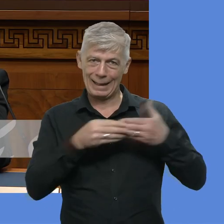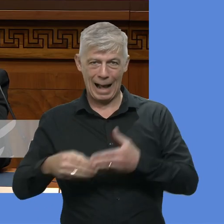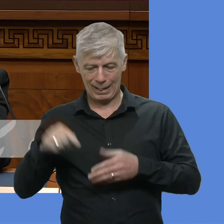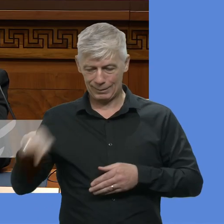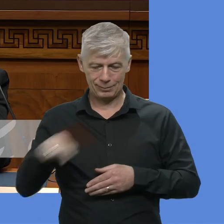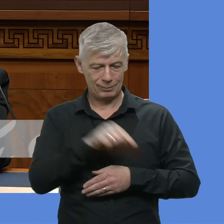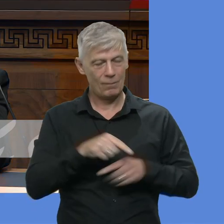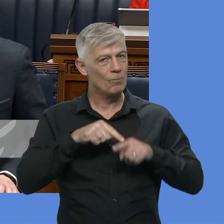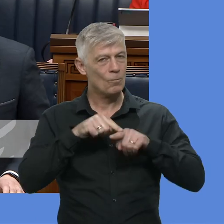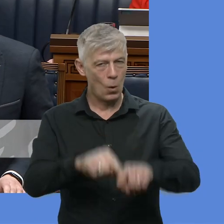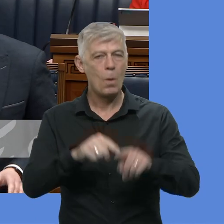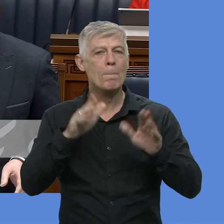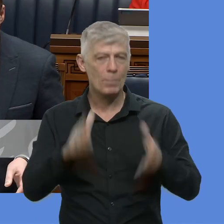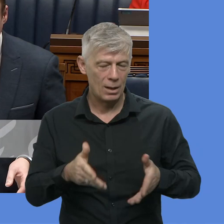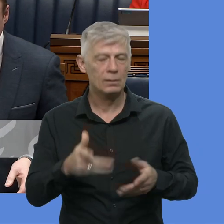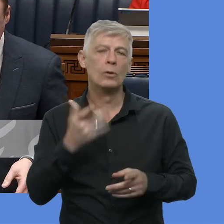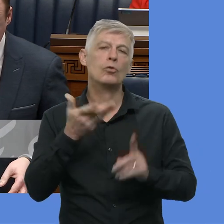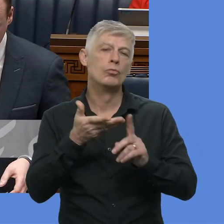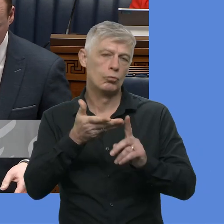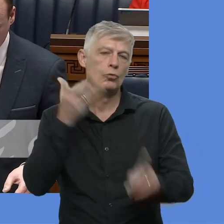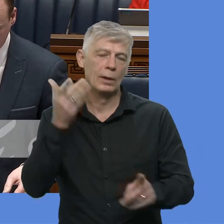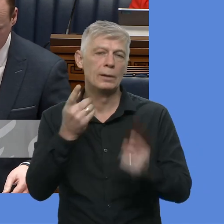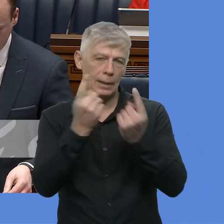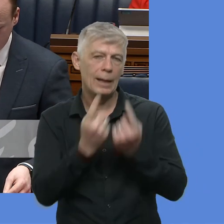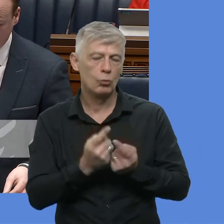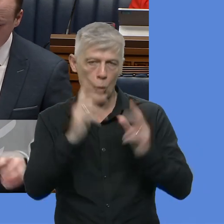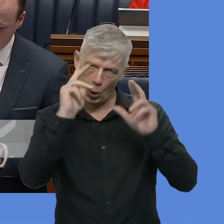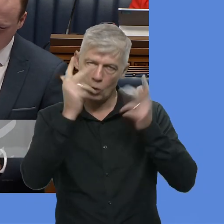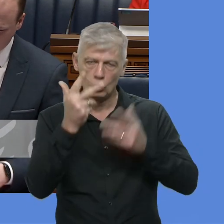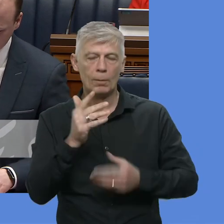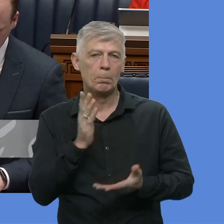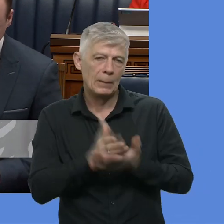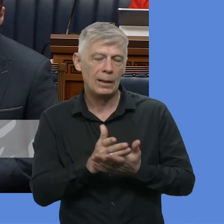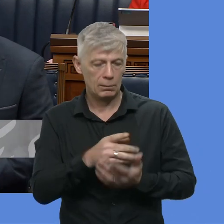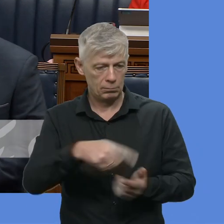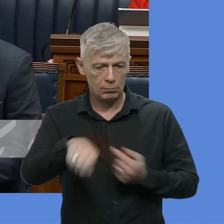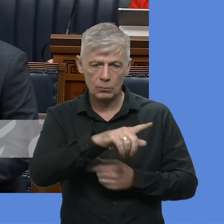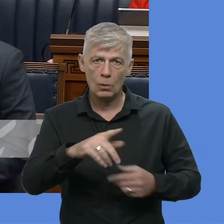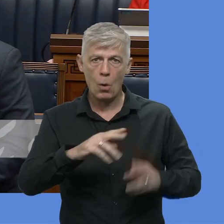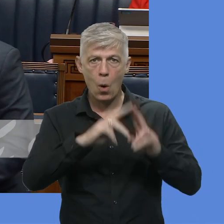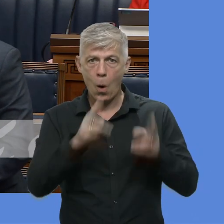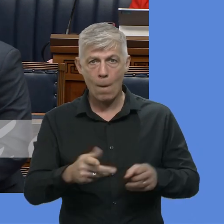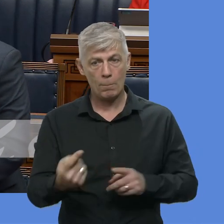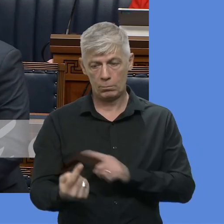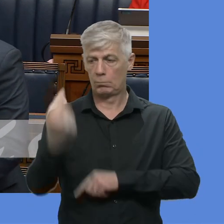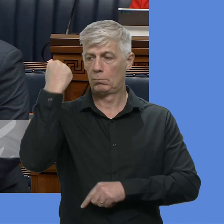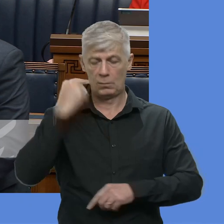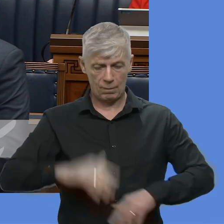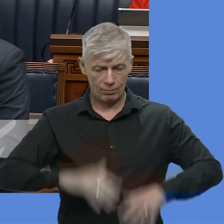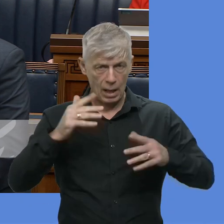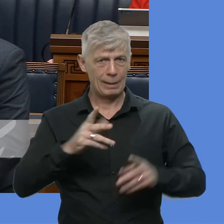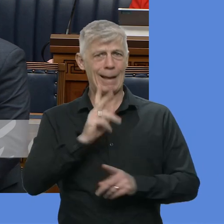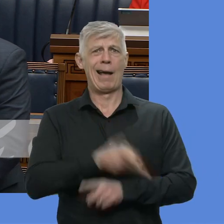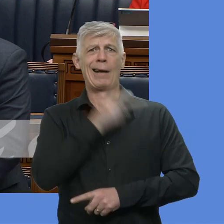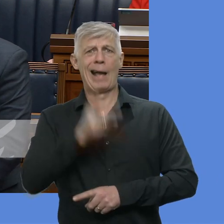time. I recognise that there is an issue of concern, especially for people whose homes have been flooded in the past, and the difficulty that there